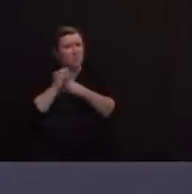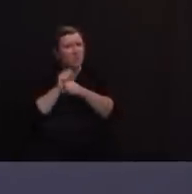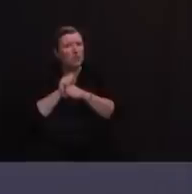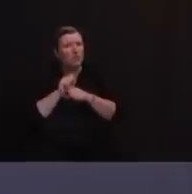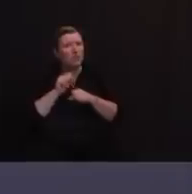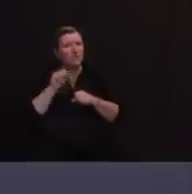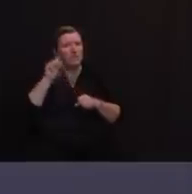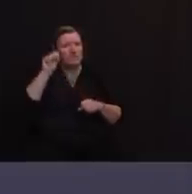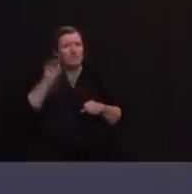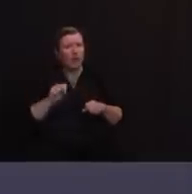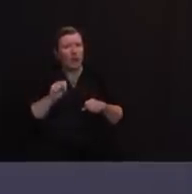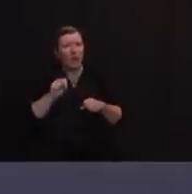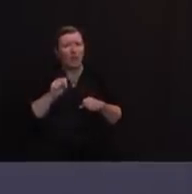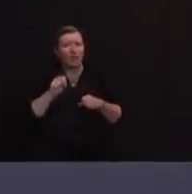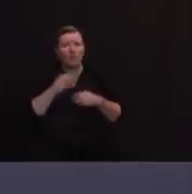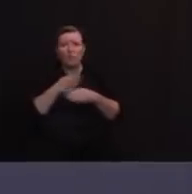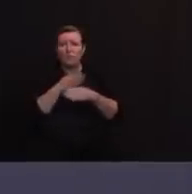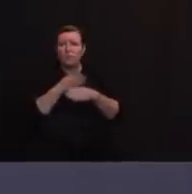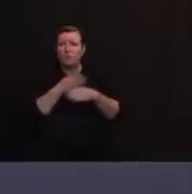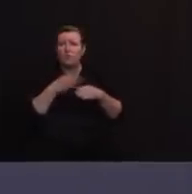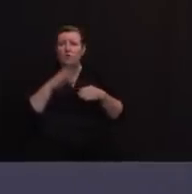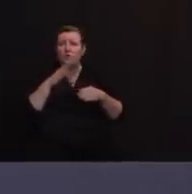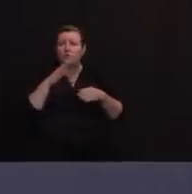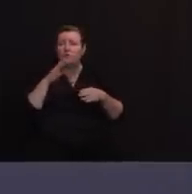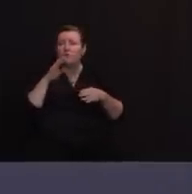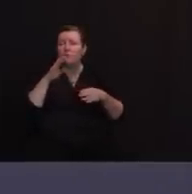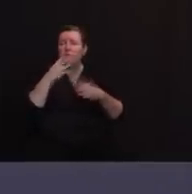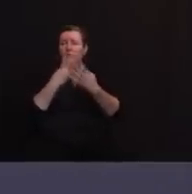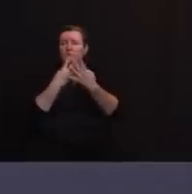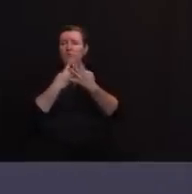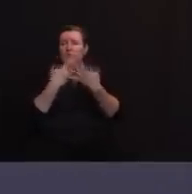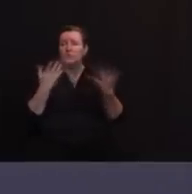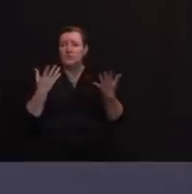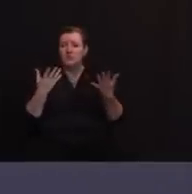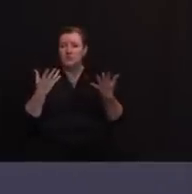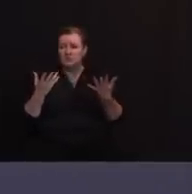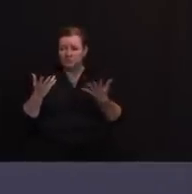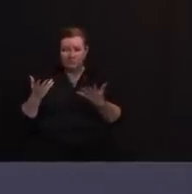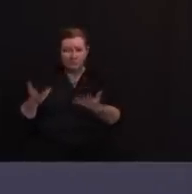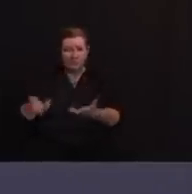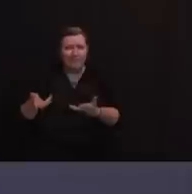and he's no longer with us. And you heard the amount of kids he left behind, his wife he left behind.